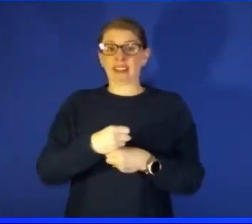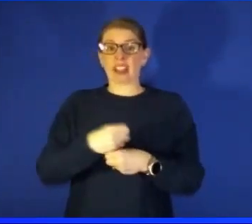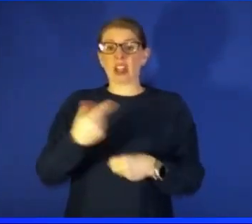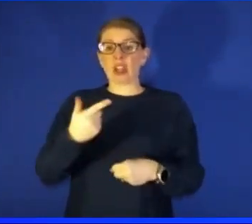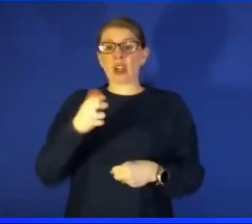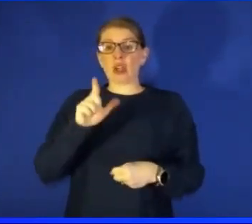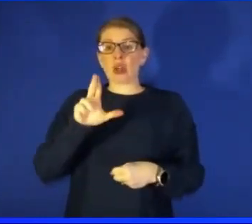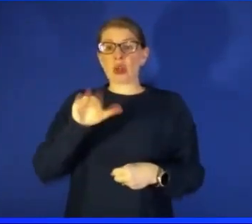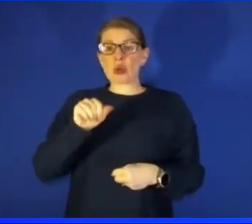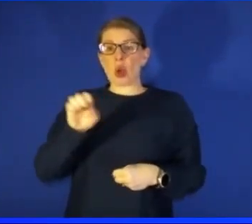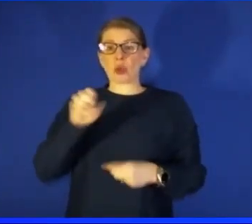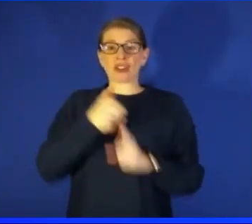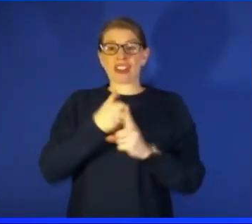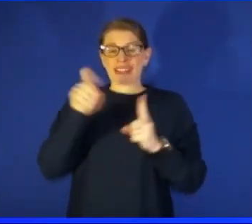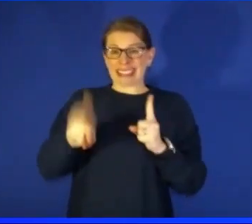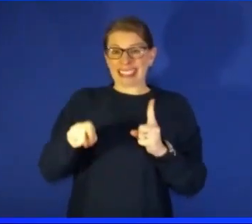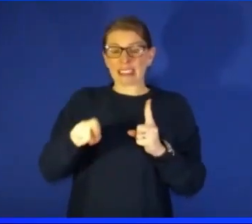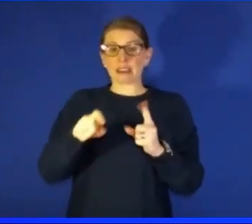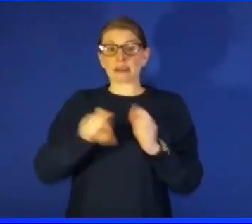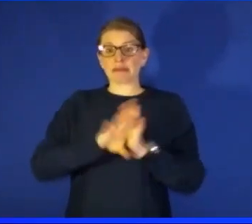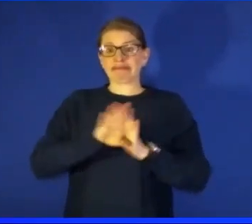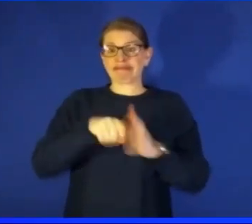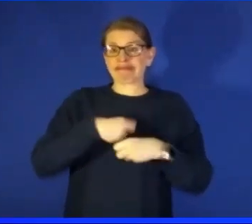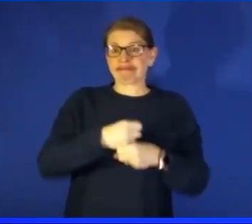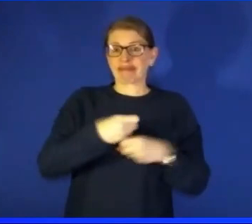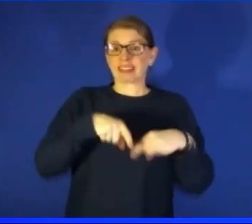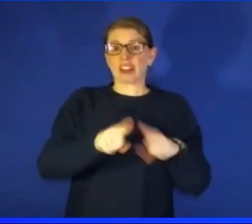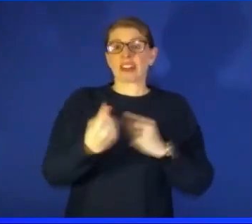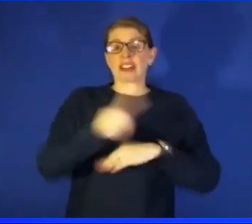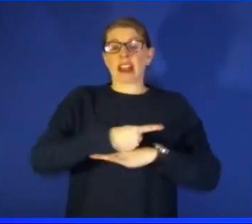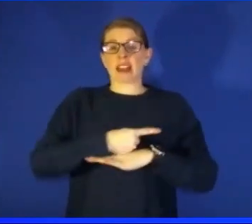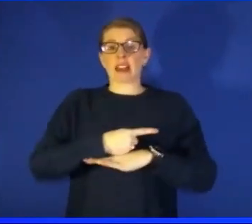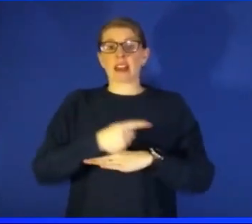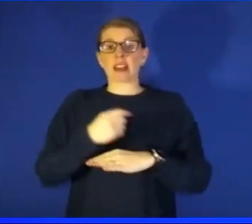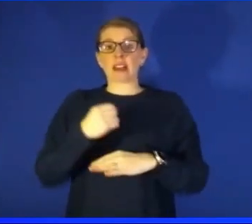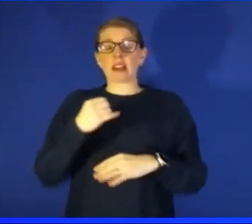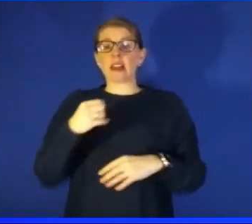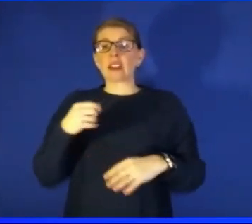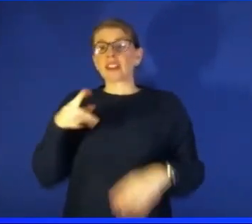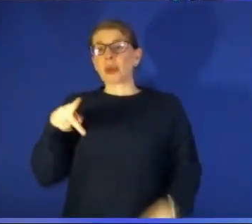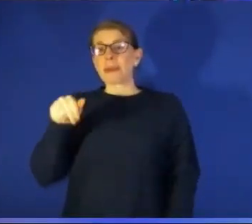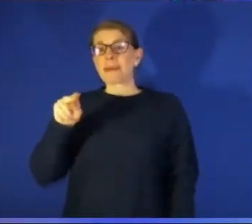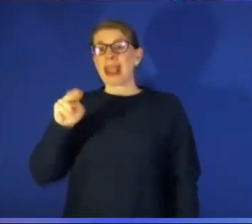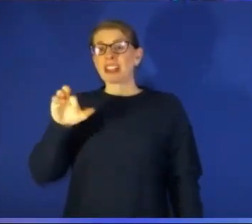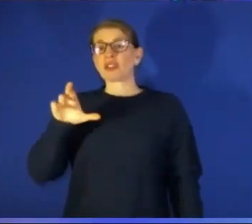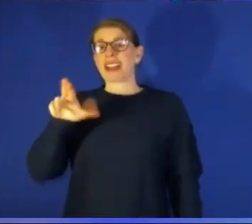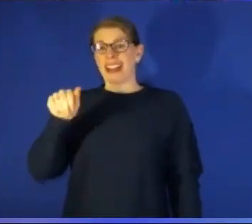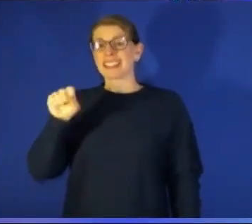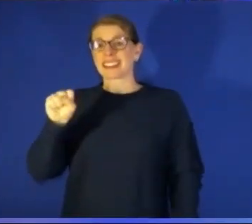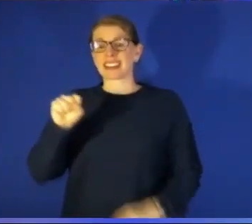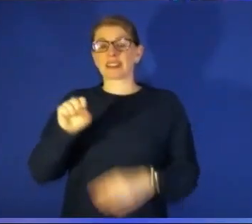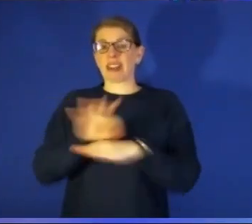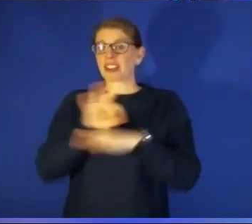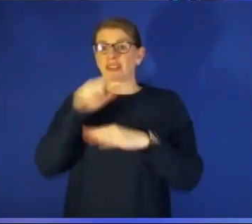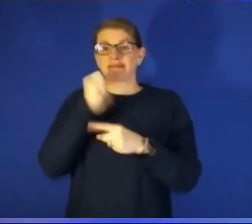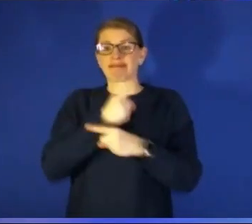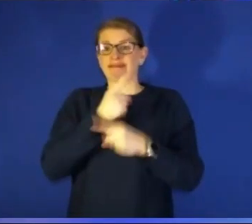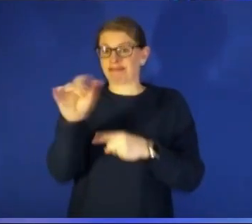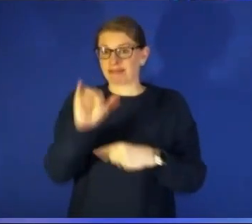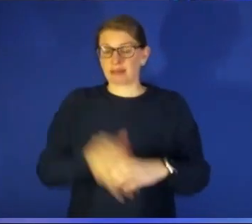sugars throughout the day, like someone who's got a functioning pancreas can do. Difference between adult diabetes and